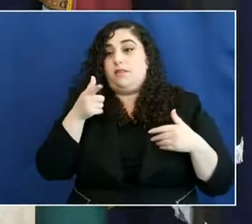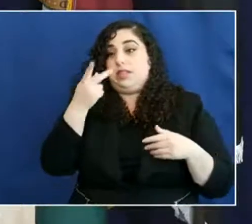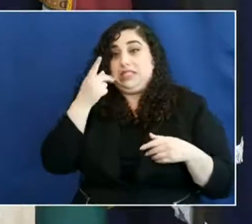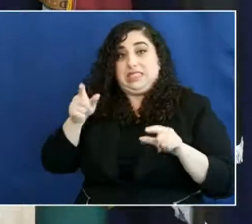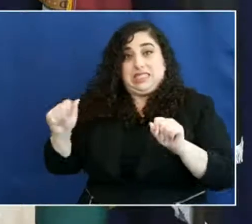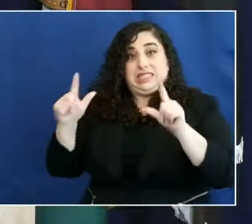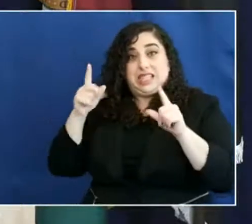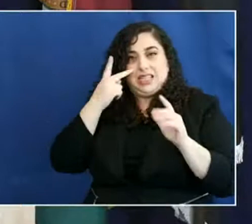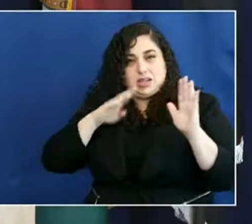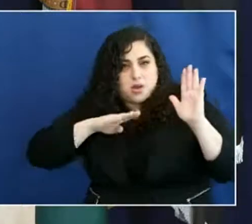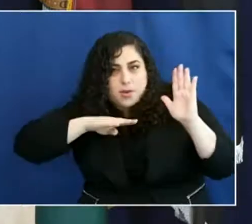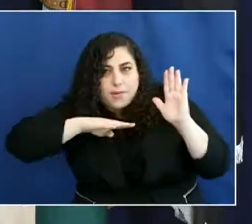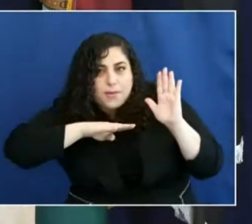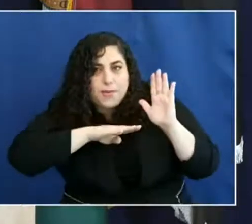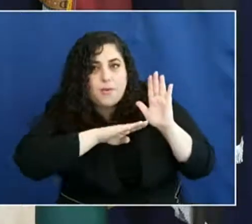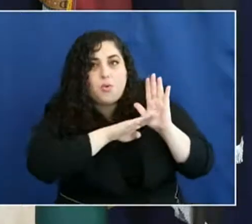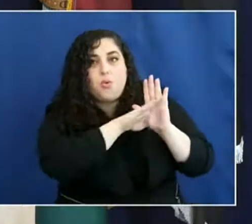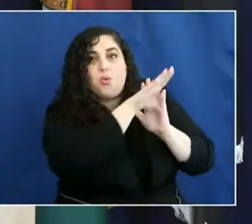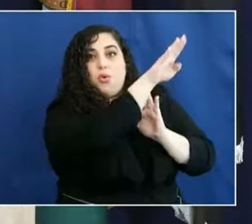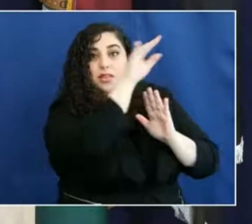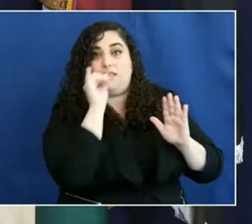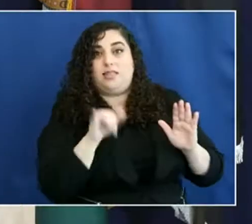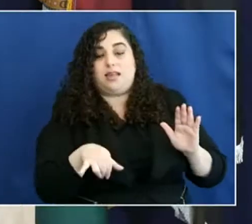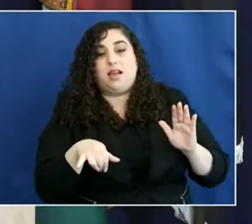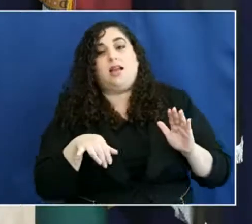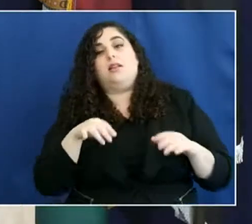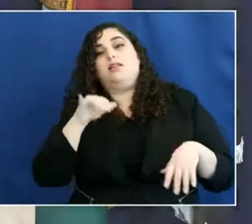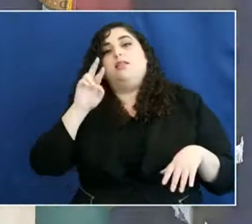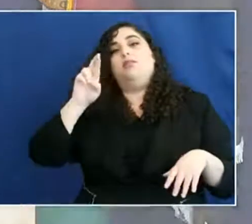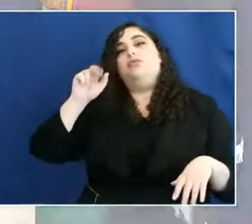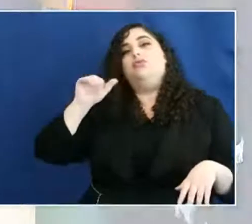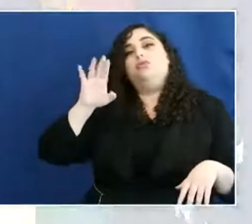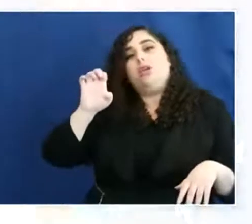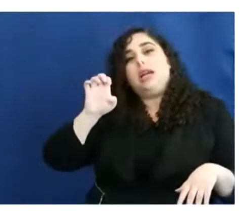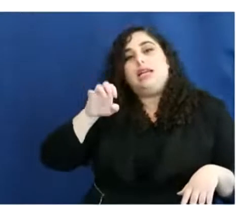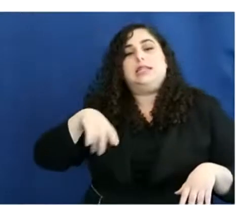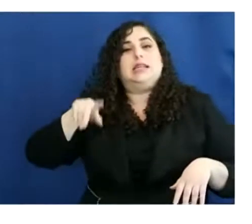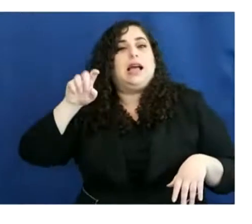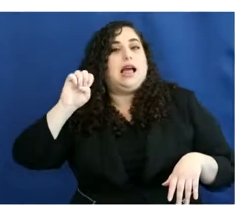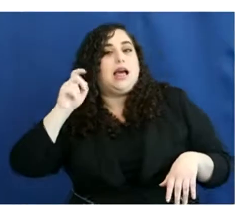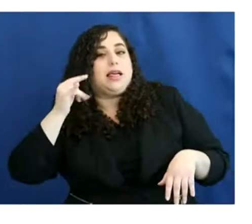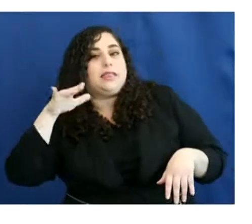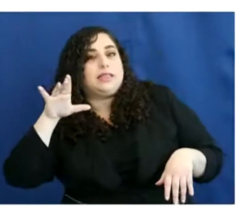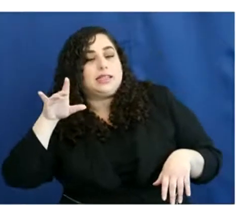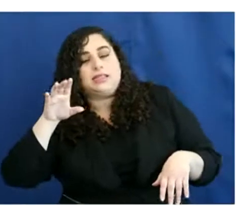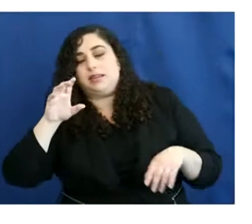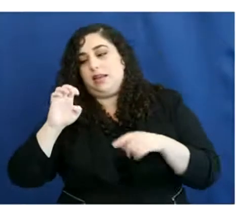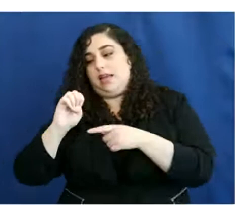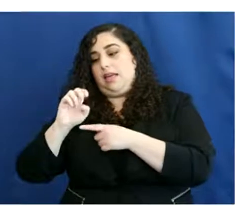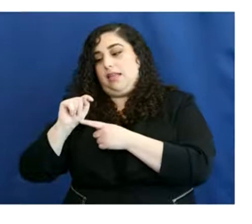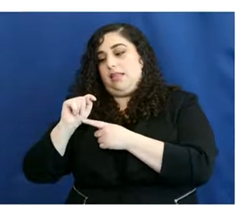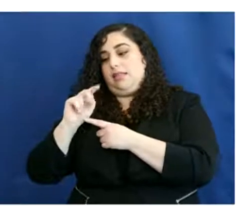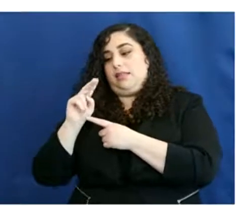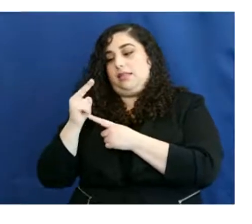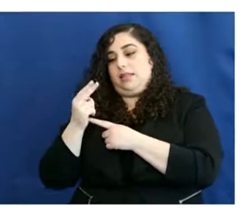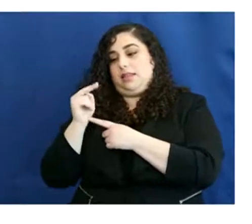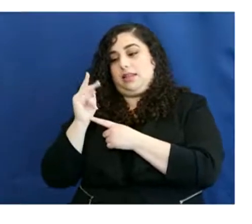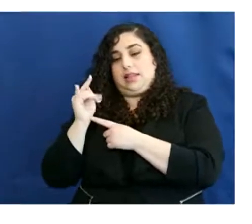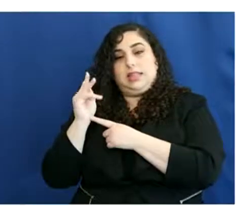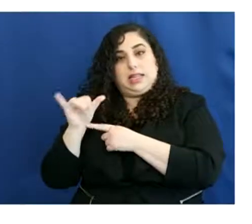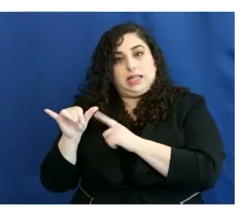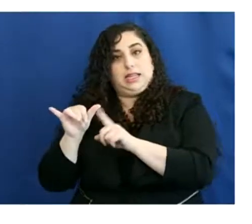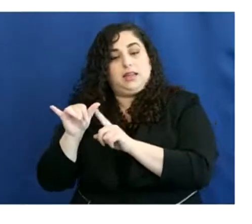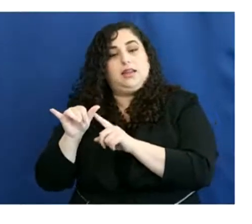slide is a percentage focused on race and ethnicity populations vaccinated countywide. If you take a look at the number, we